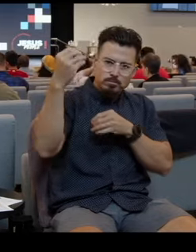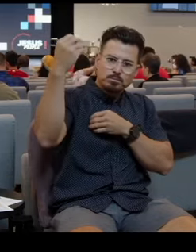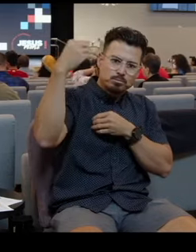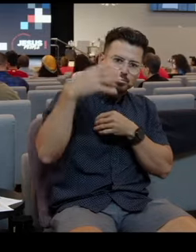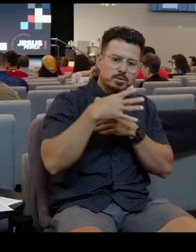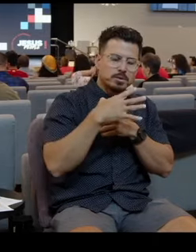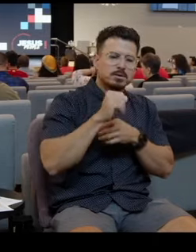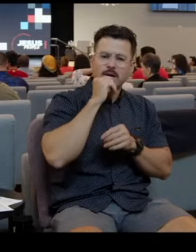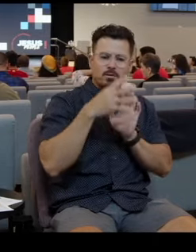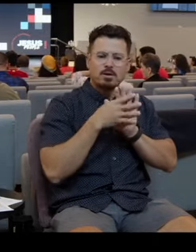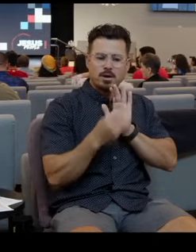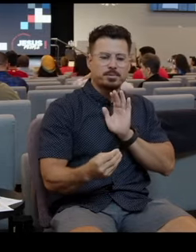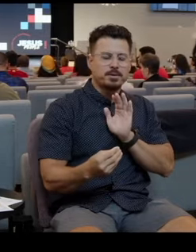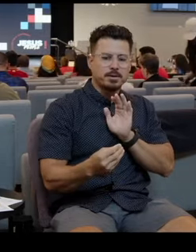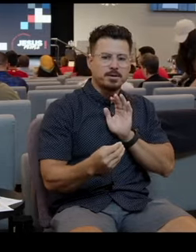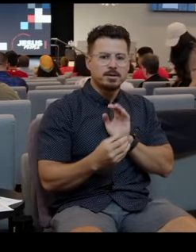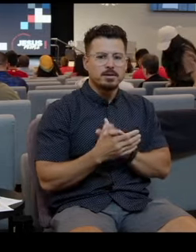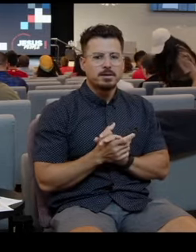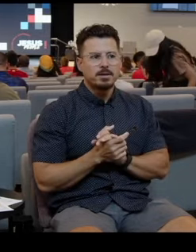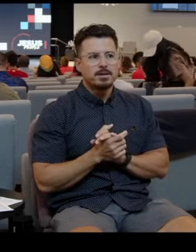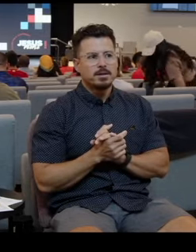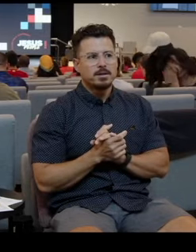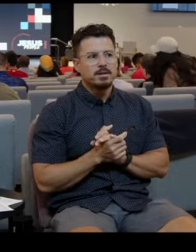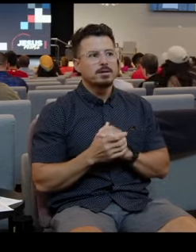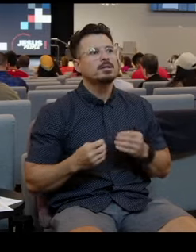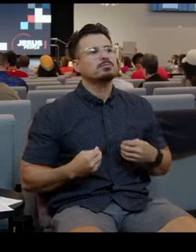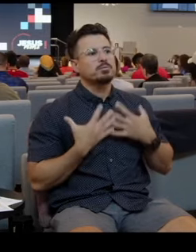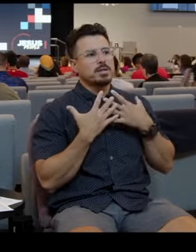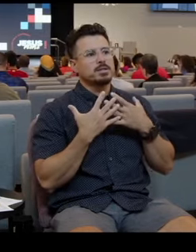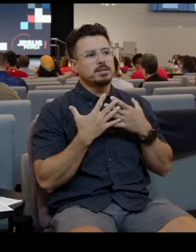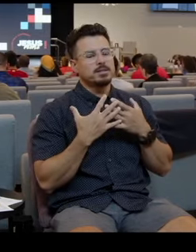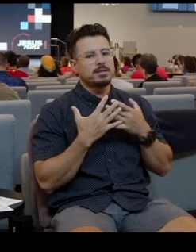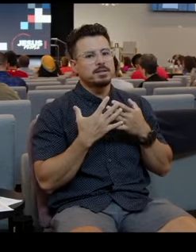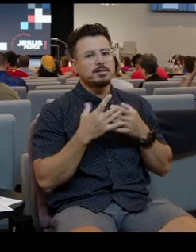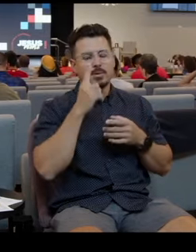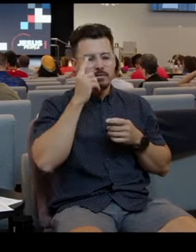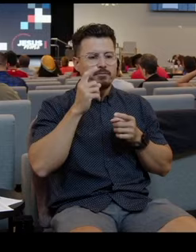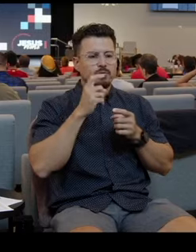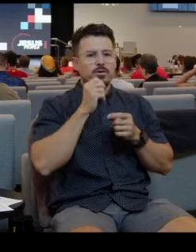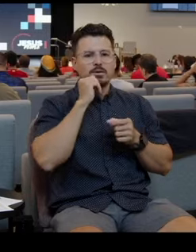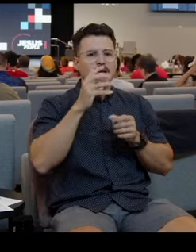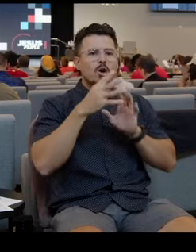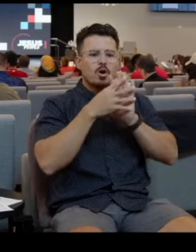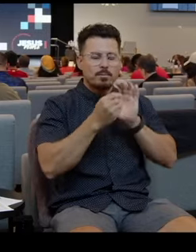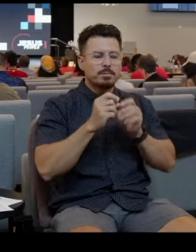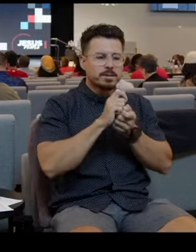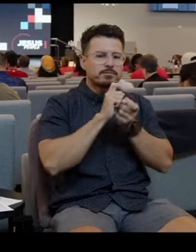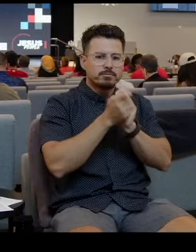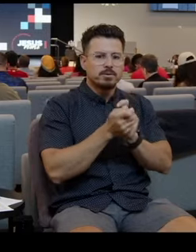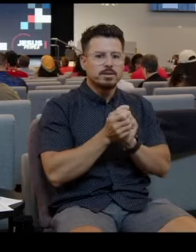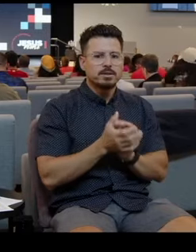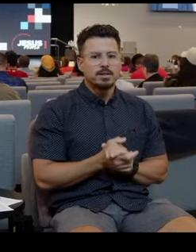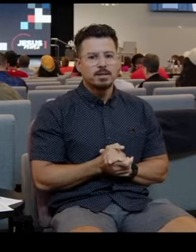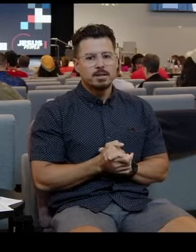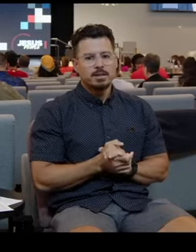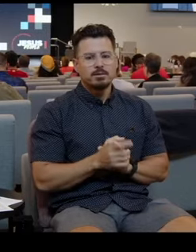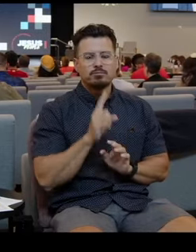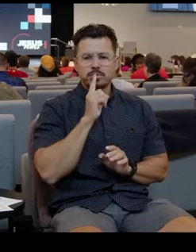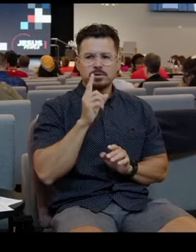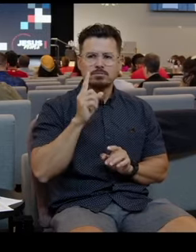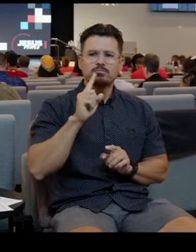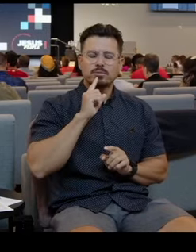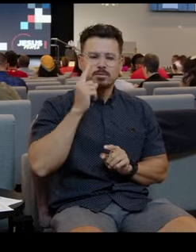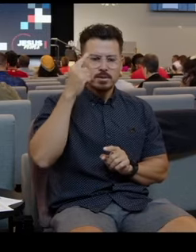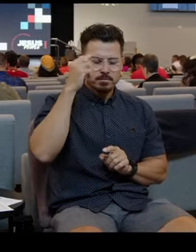not imitation. For continuation, not repetition. And this is a very insightful